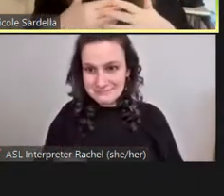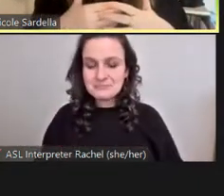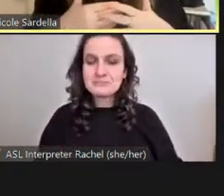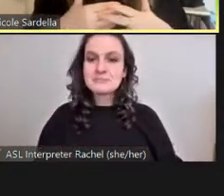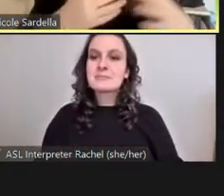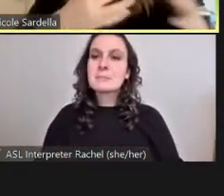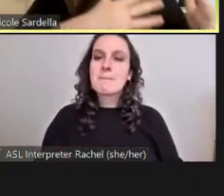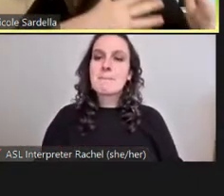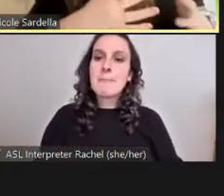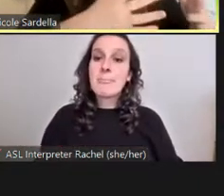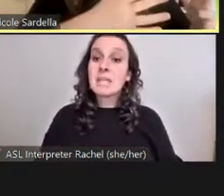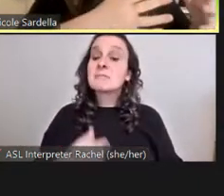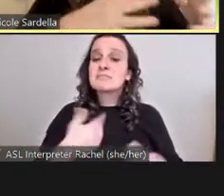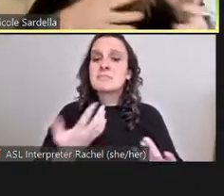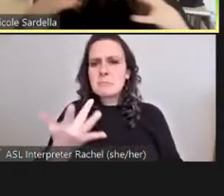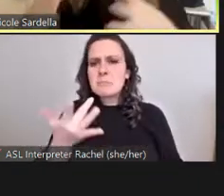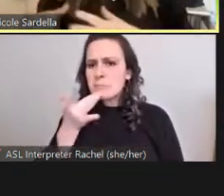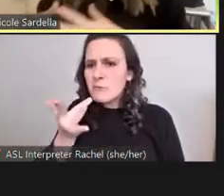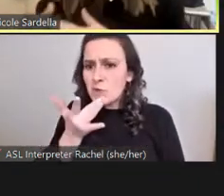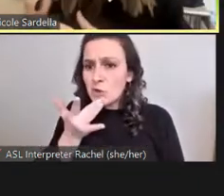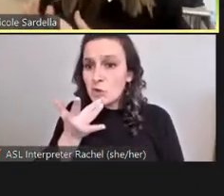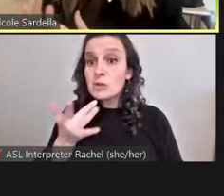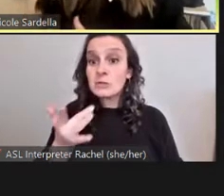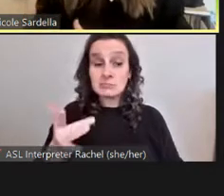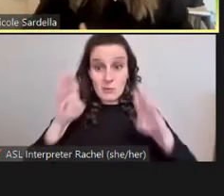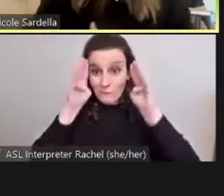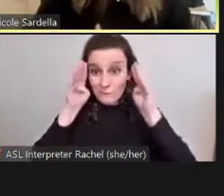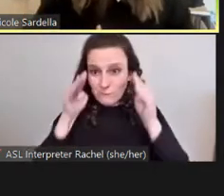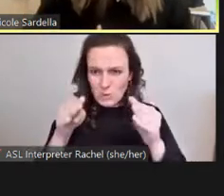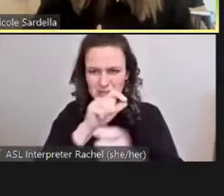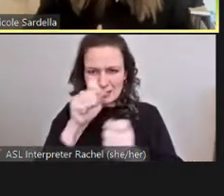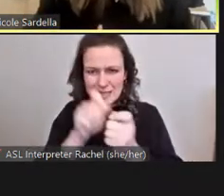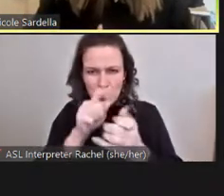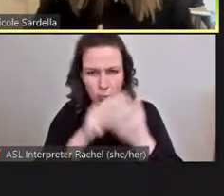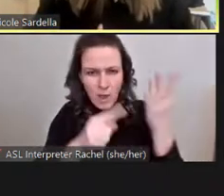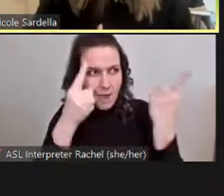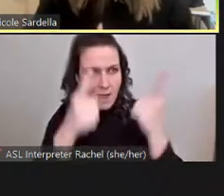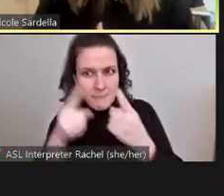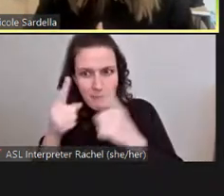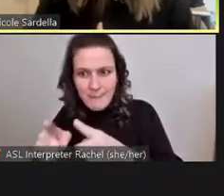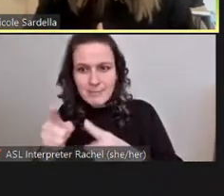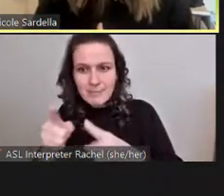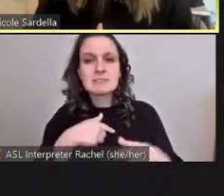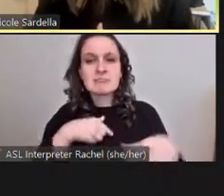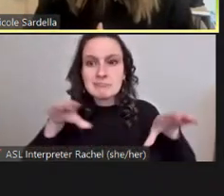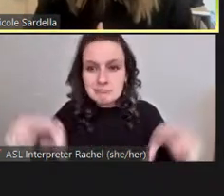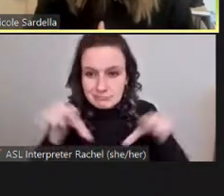to be able to, focus on what is exactly going on stage.